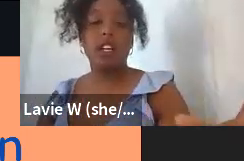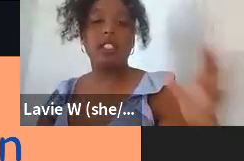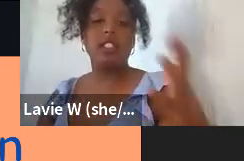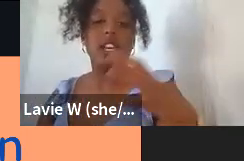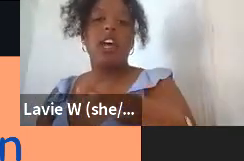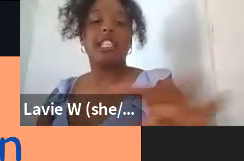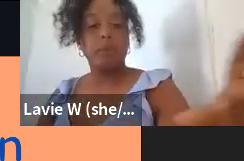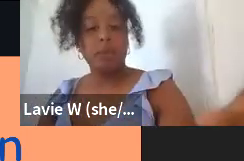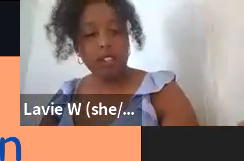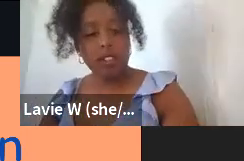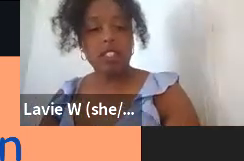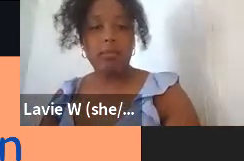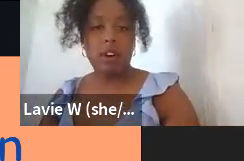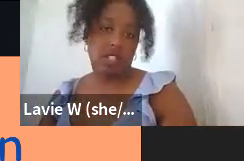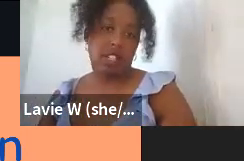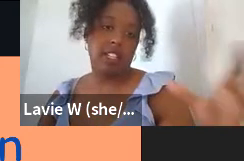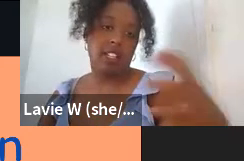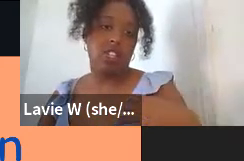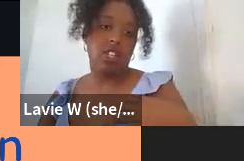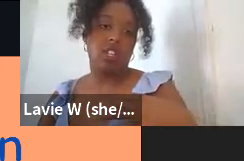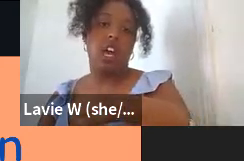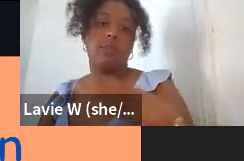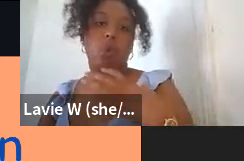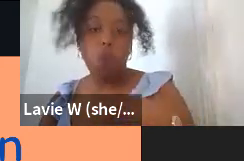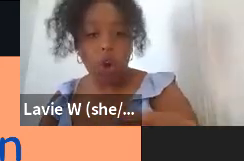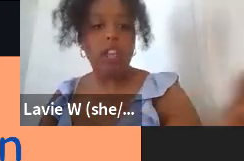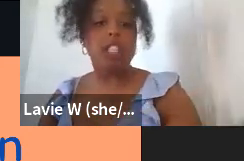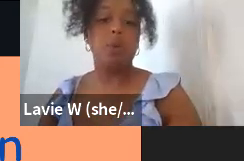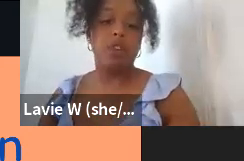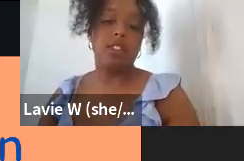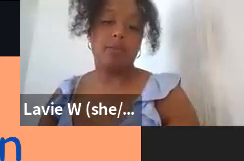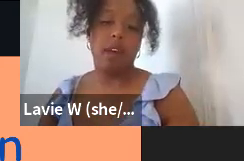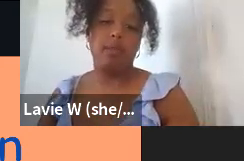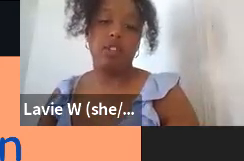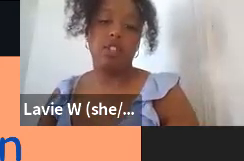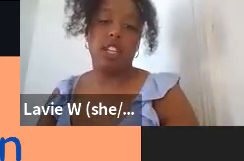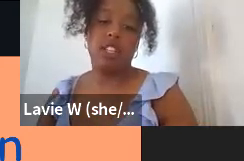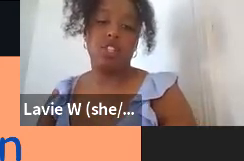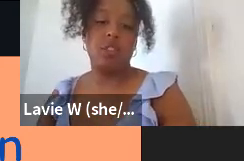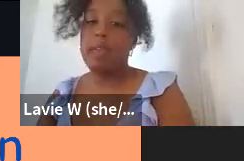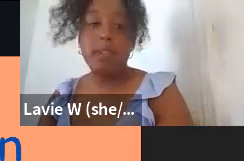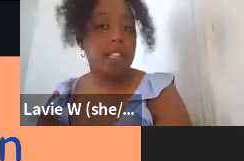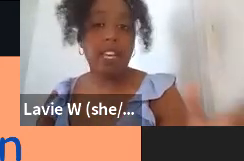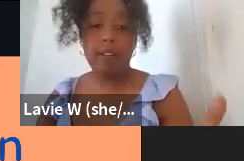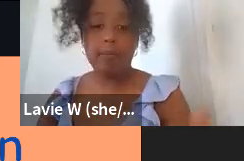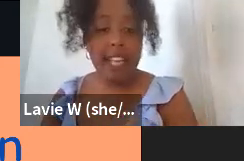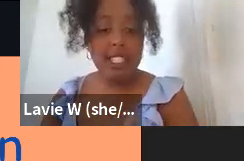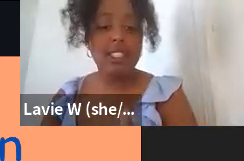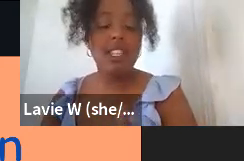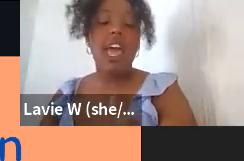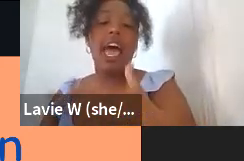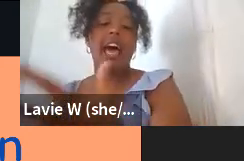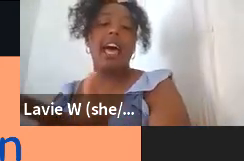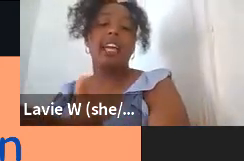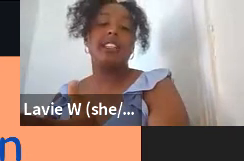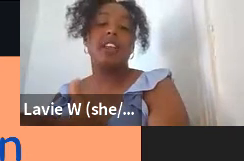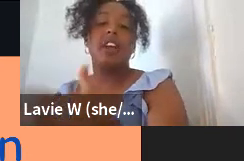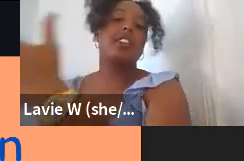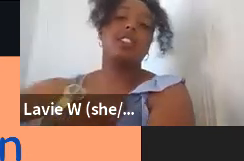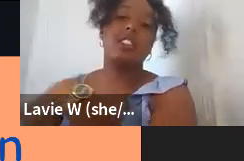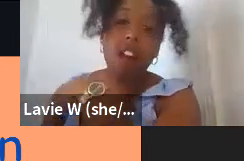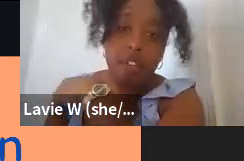the artist experiences a marginalization. The work experiences a marginalization. Maybe some time passes